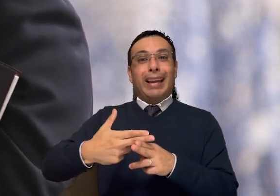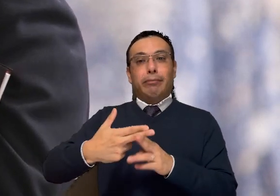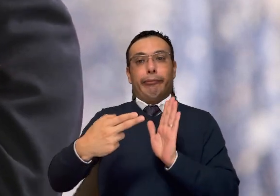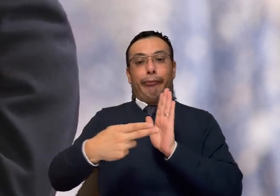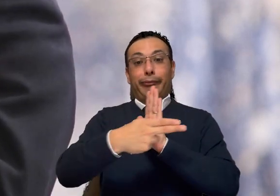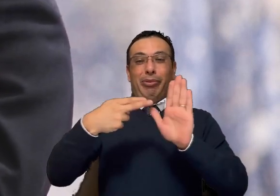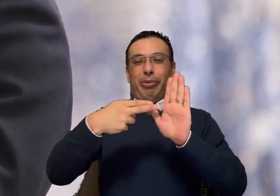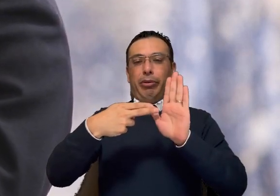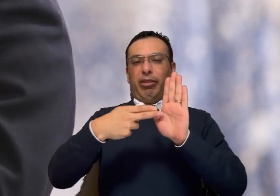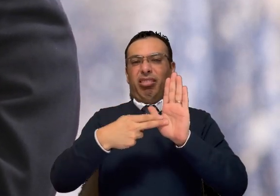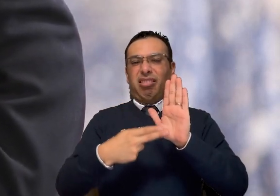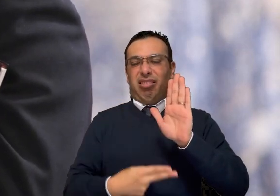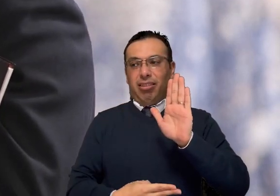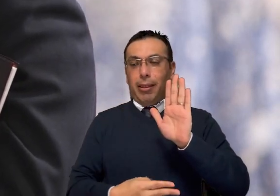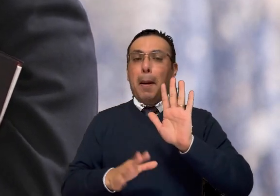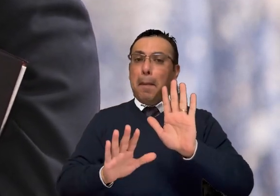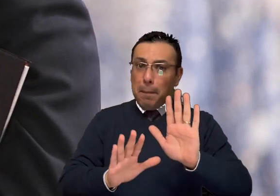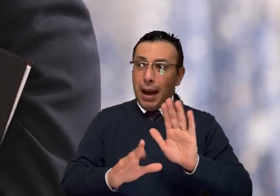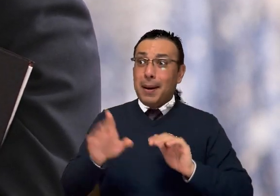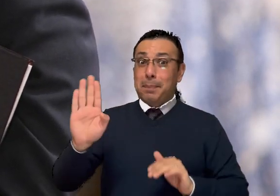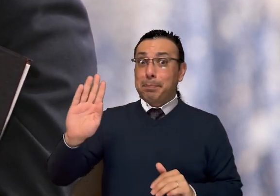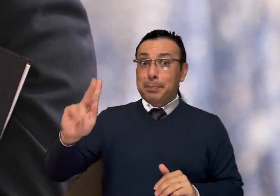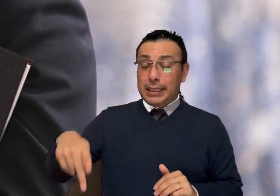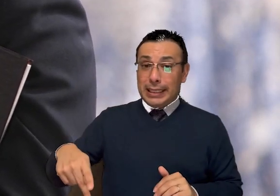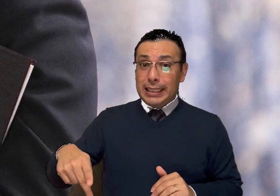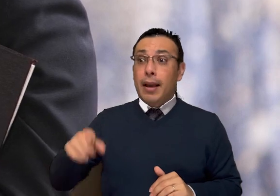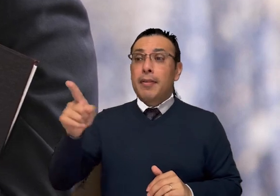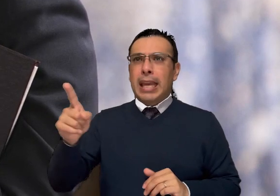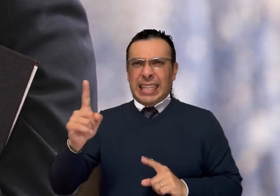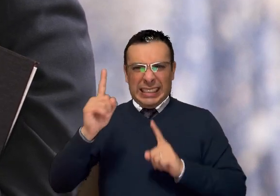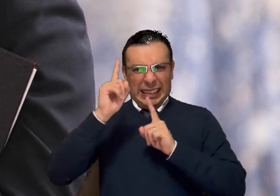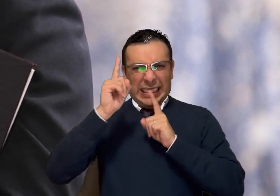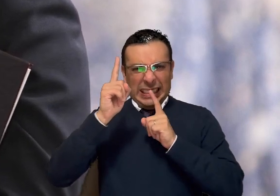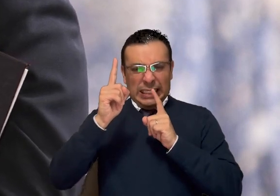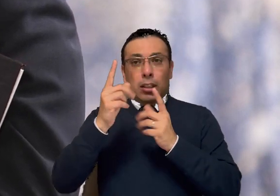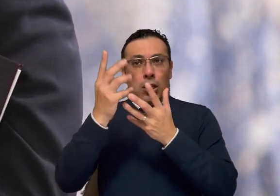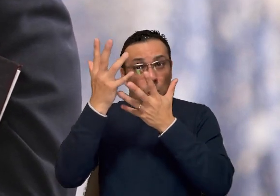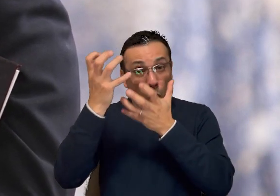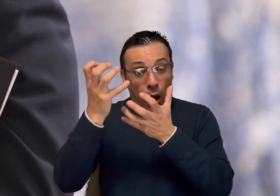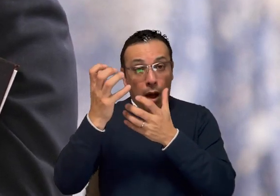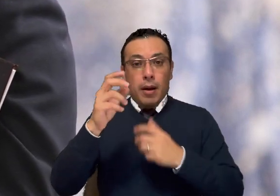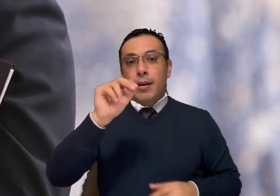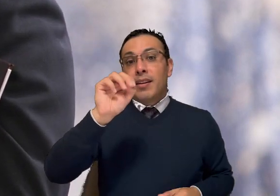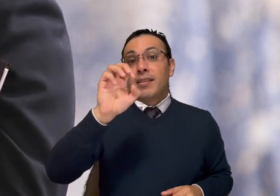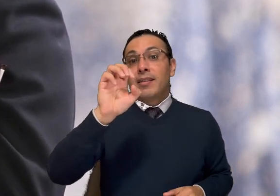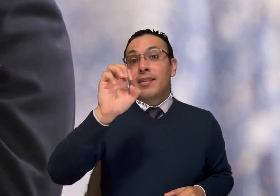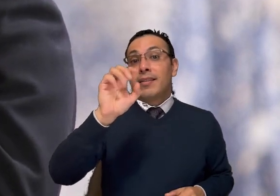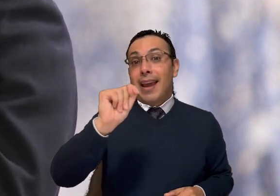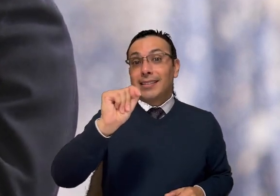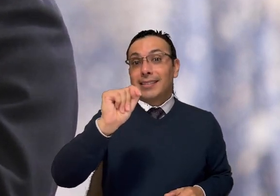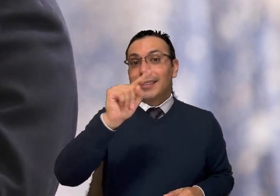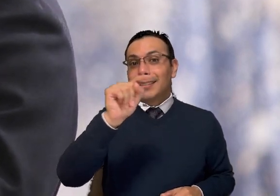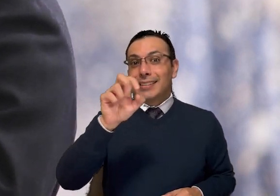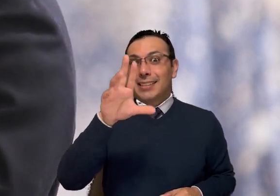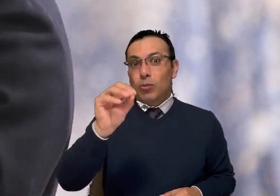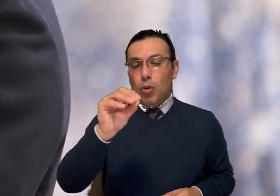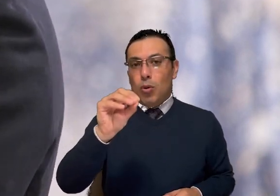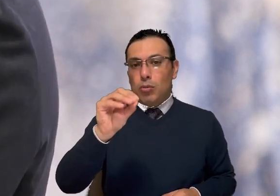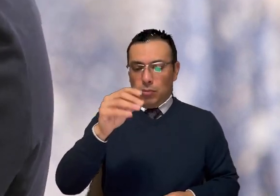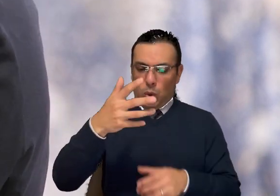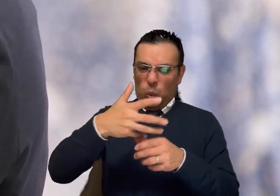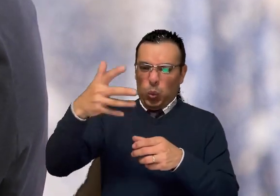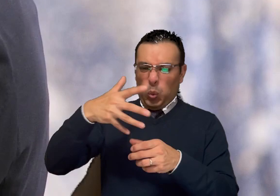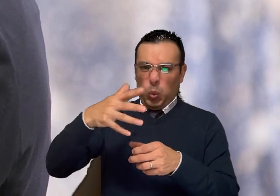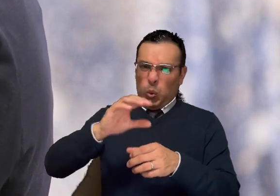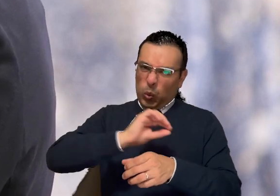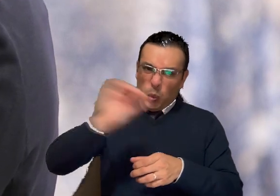will say that BP has super ambitious net zero targets, as does Equinor, and they have a goal